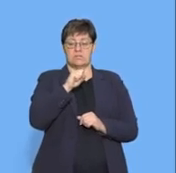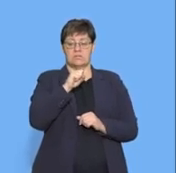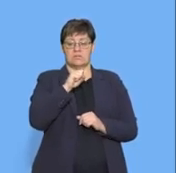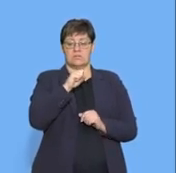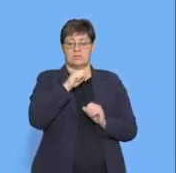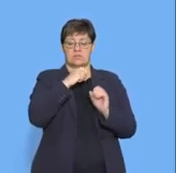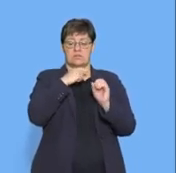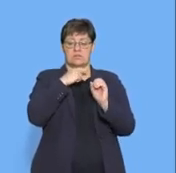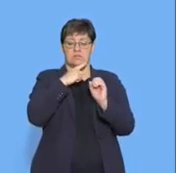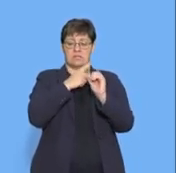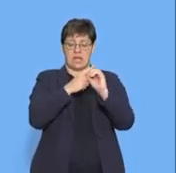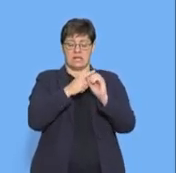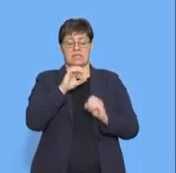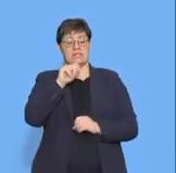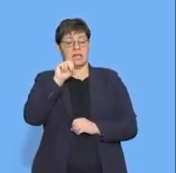of beta.